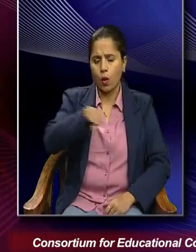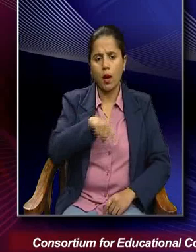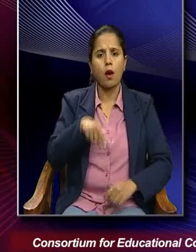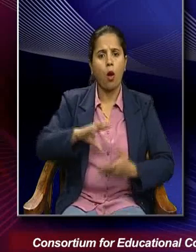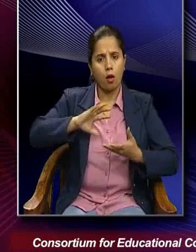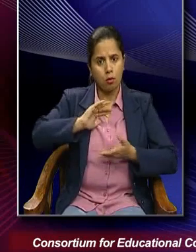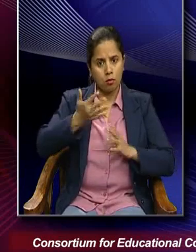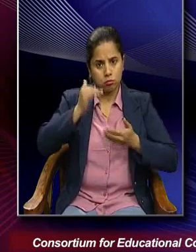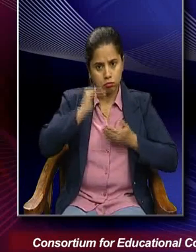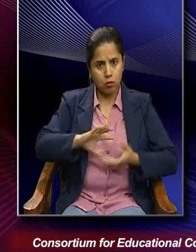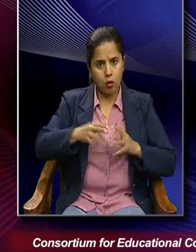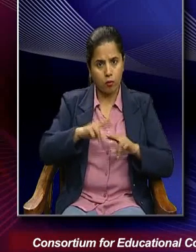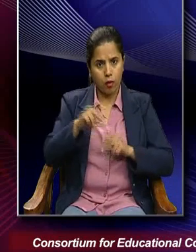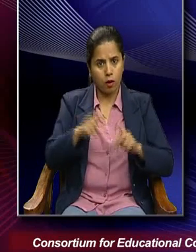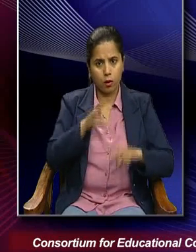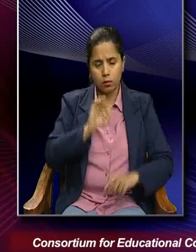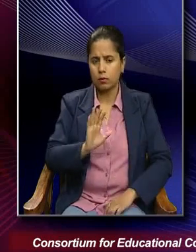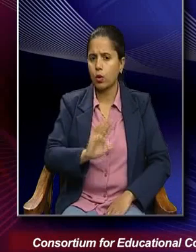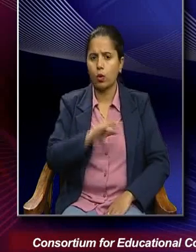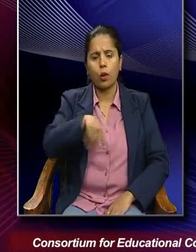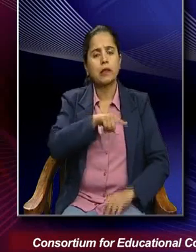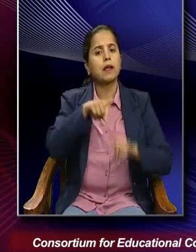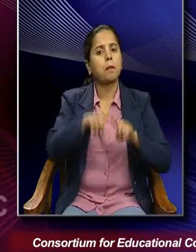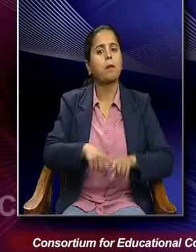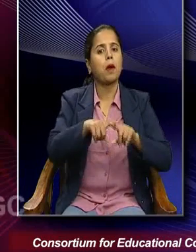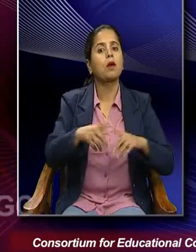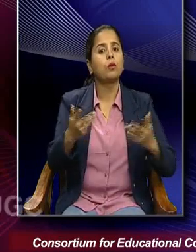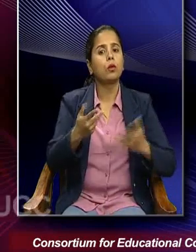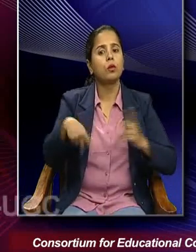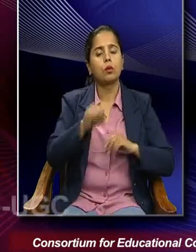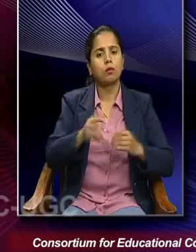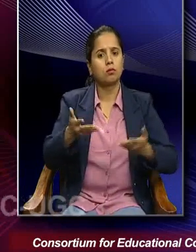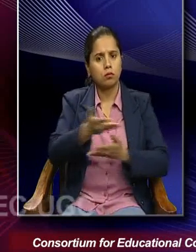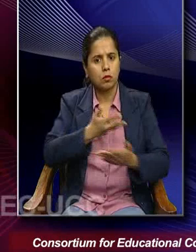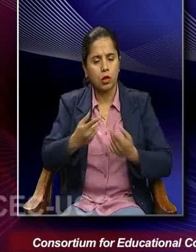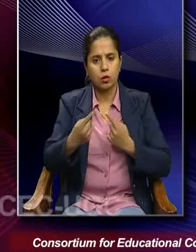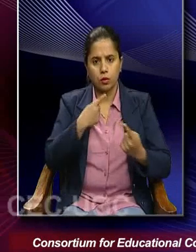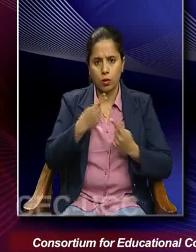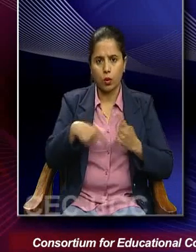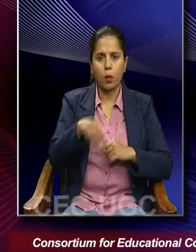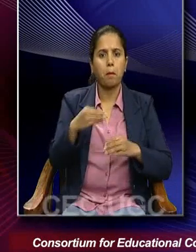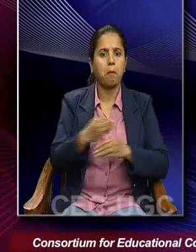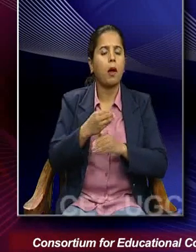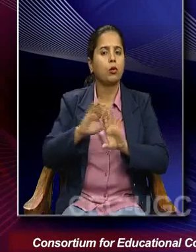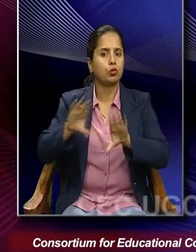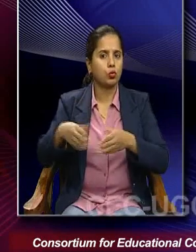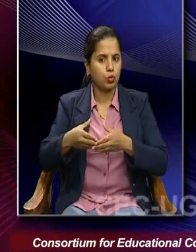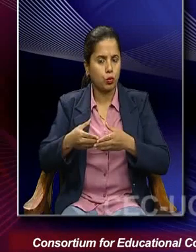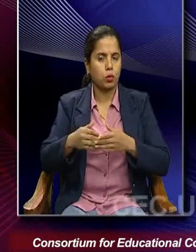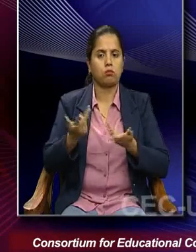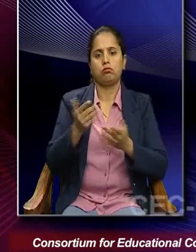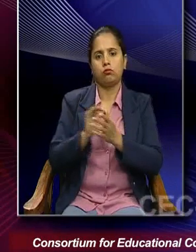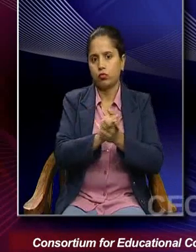biological fact. It much depends on the interaction with peer groups,